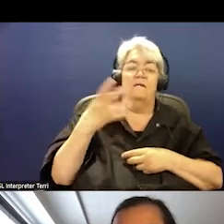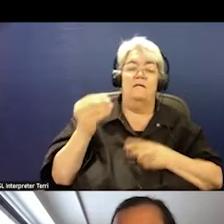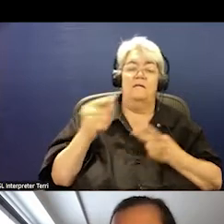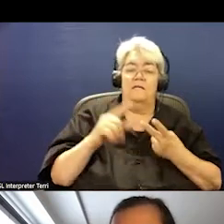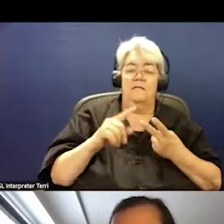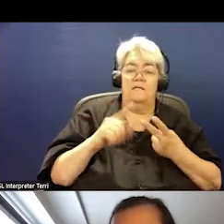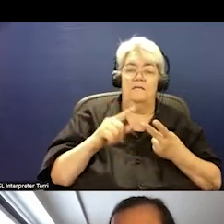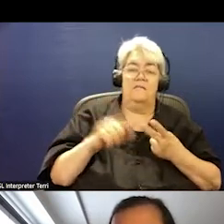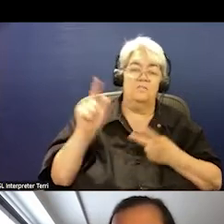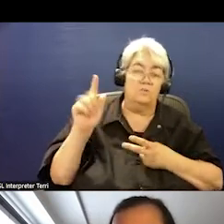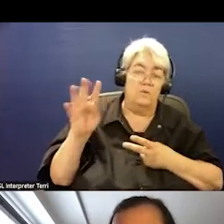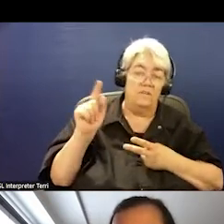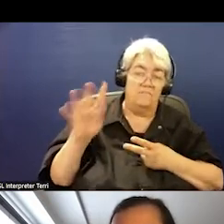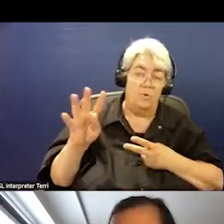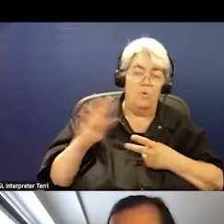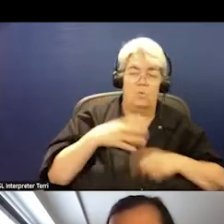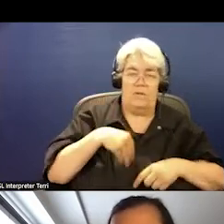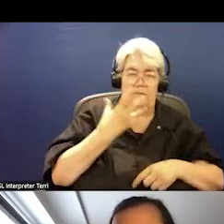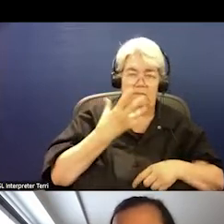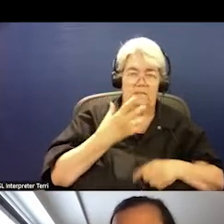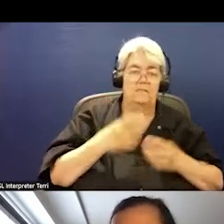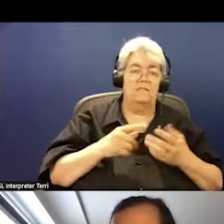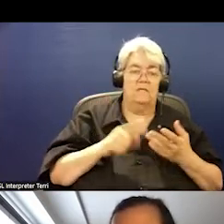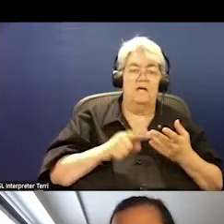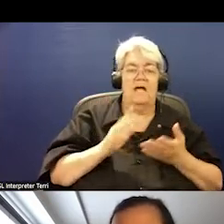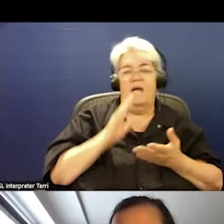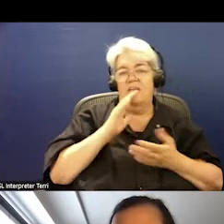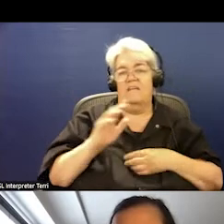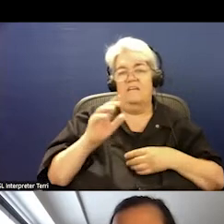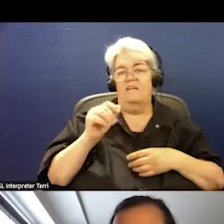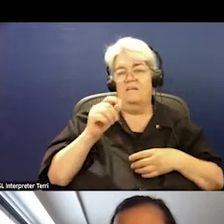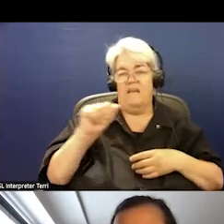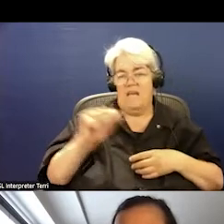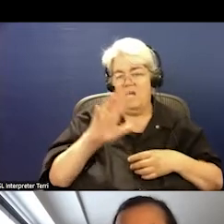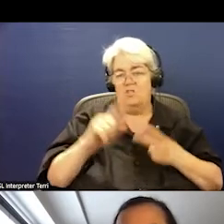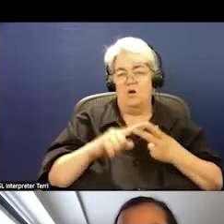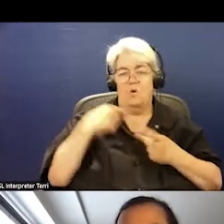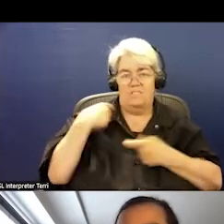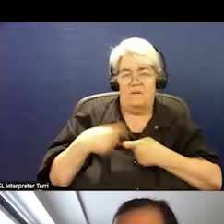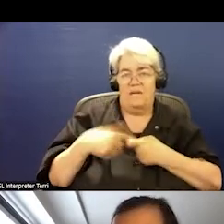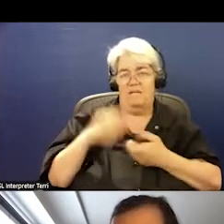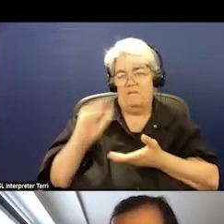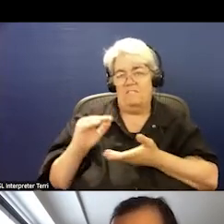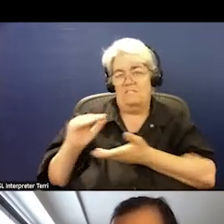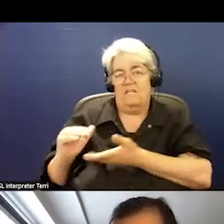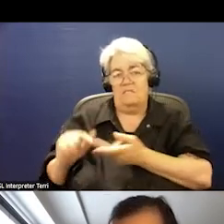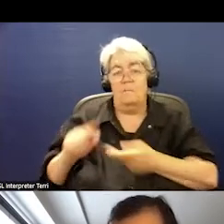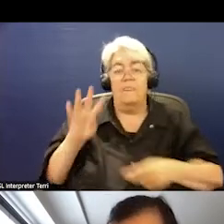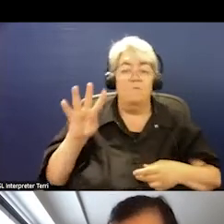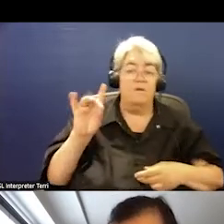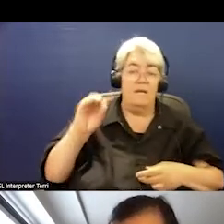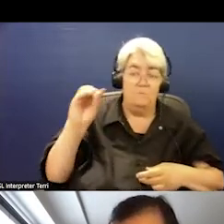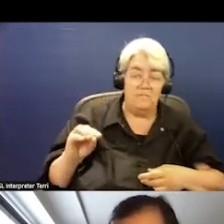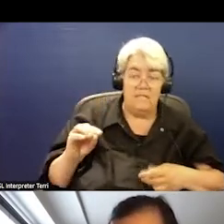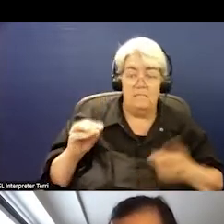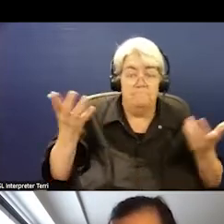clients, 24% white or Caucasian, smaller numbers of Asian Pacific Islander and Hispanic Latinx. 48% we do not have